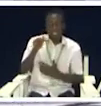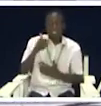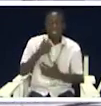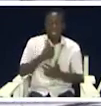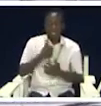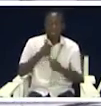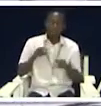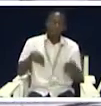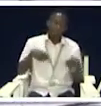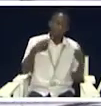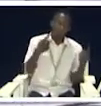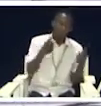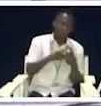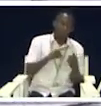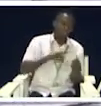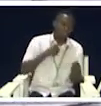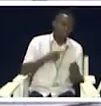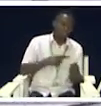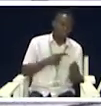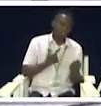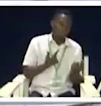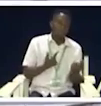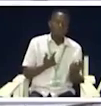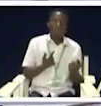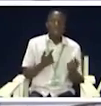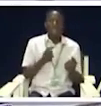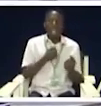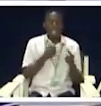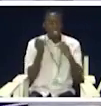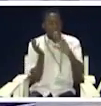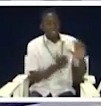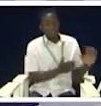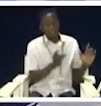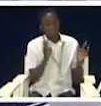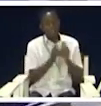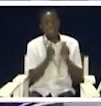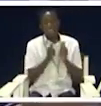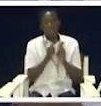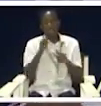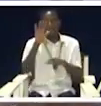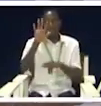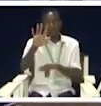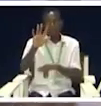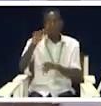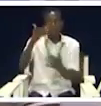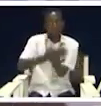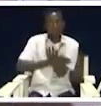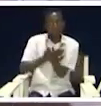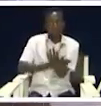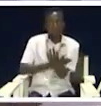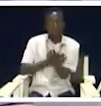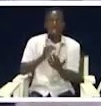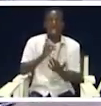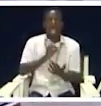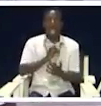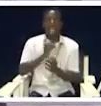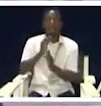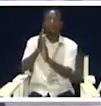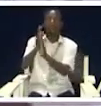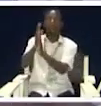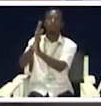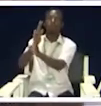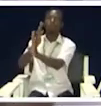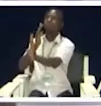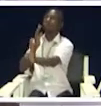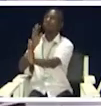I stayed on camp. I was going for a meeting. I left the camp around 5 a.m. and I was in this 4 hours traffic just to get to Bega.